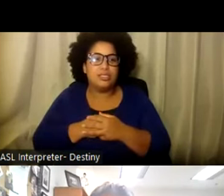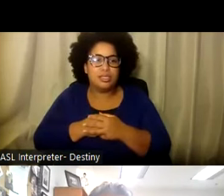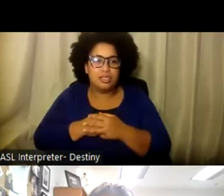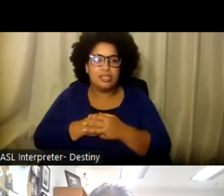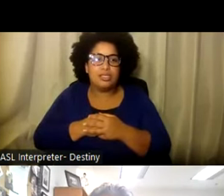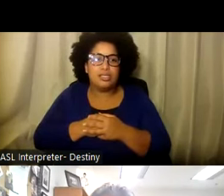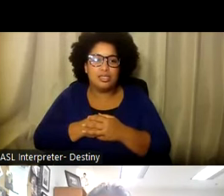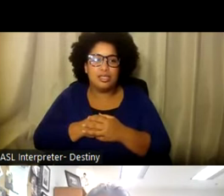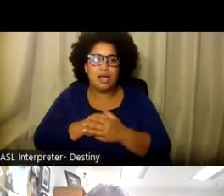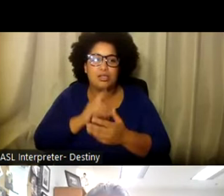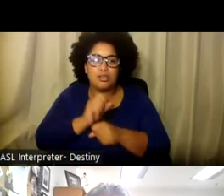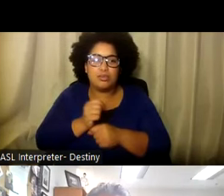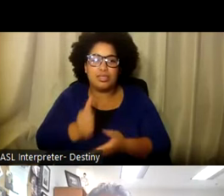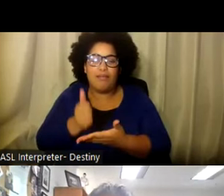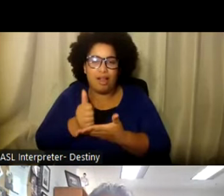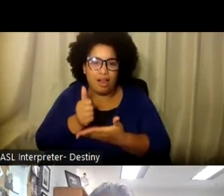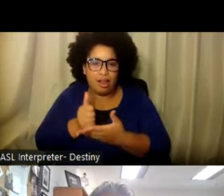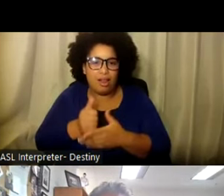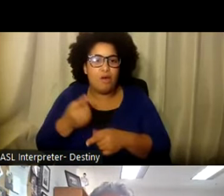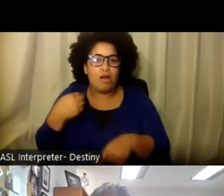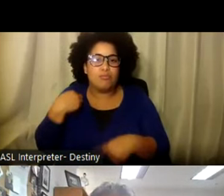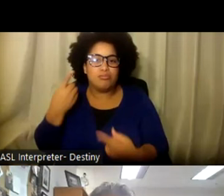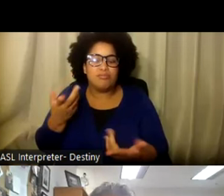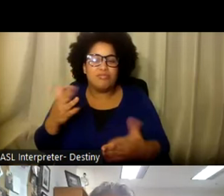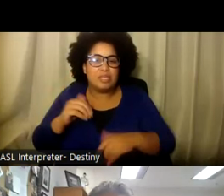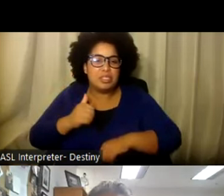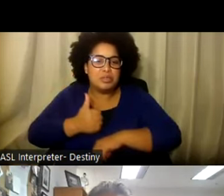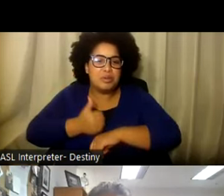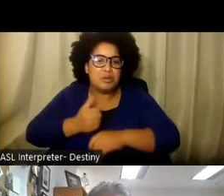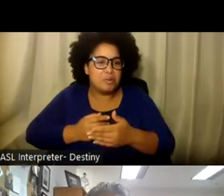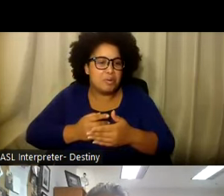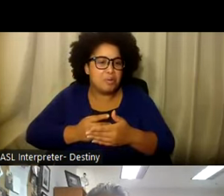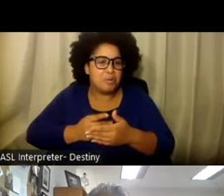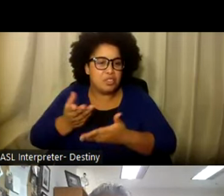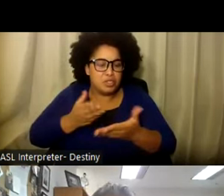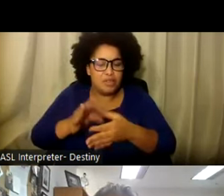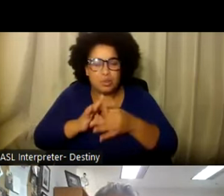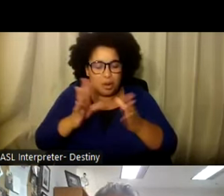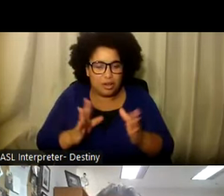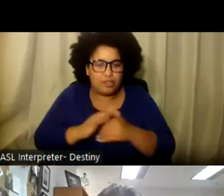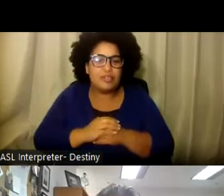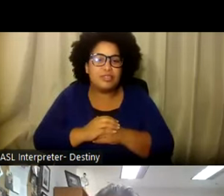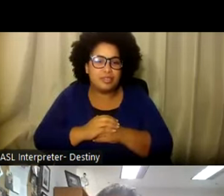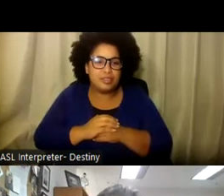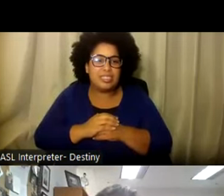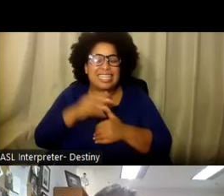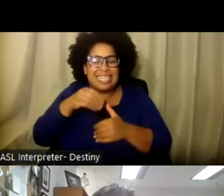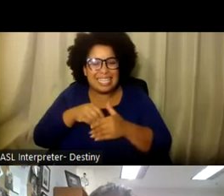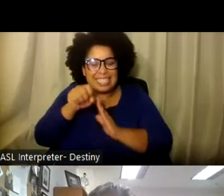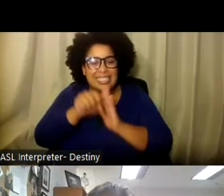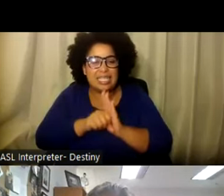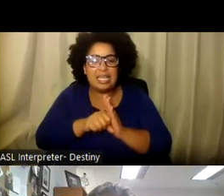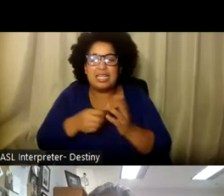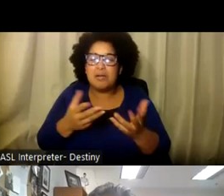really helpful for the current service coordinators throughout the state. And I just kind of want to make